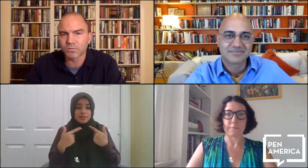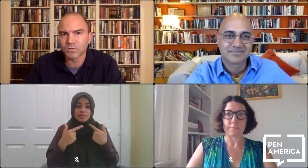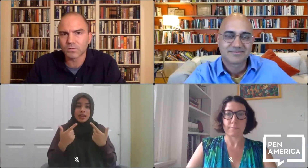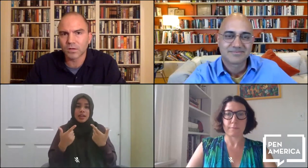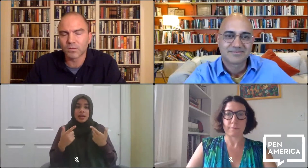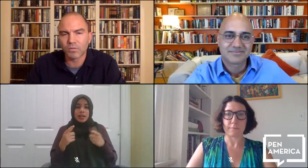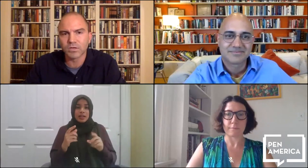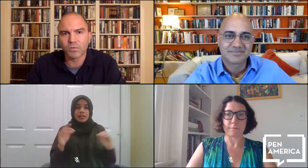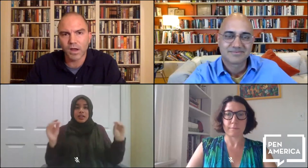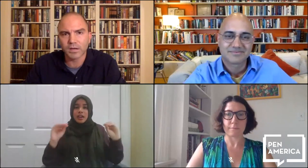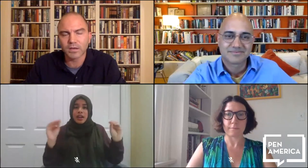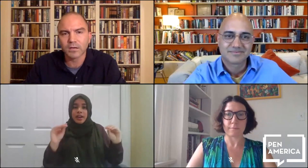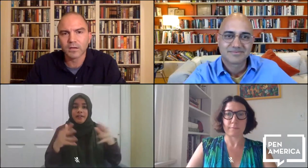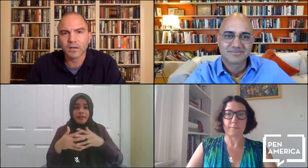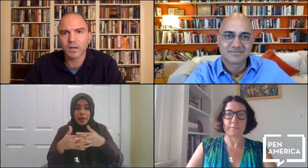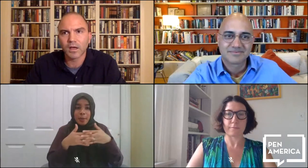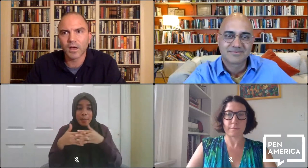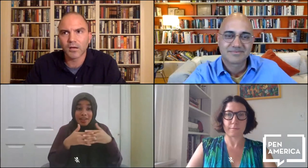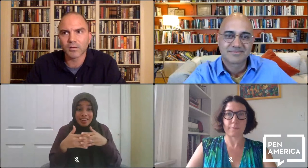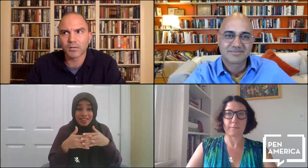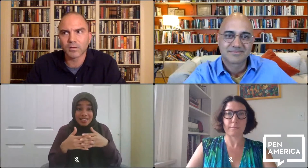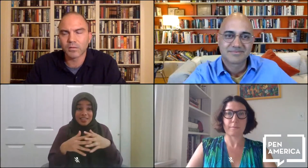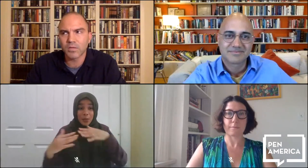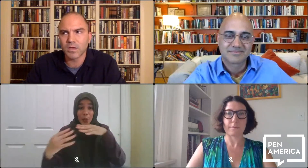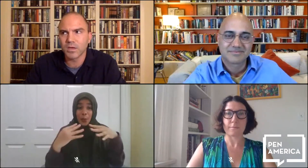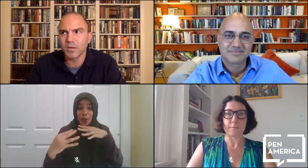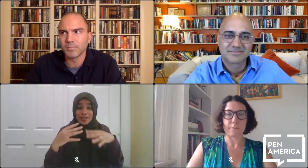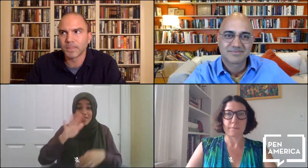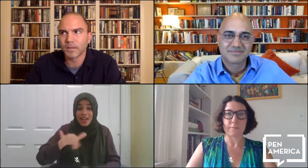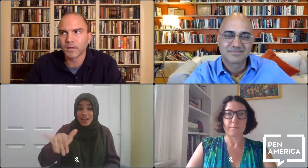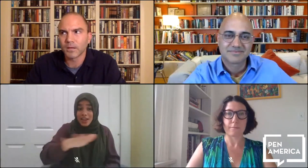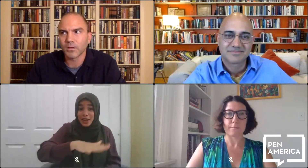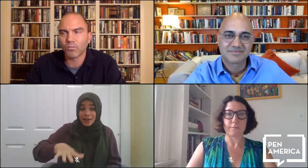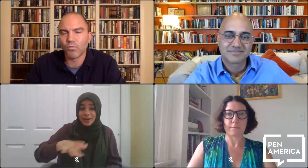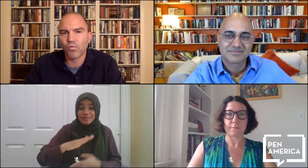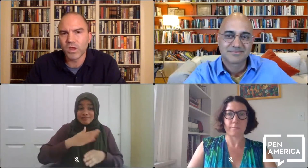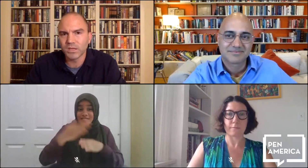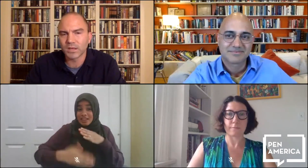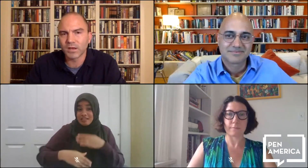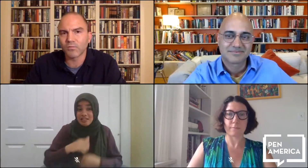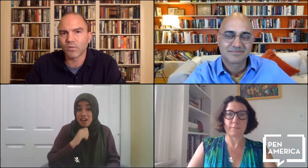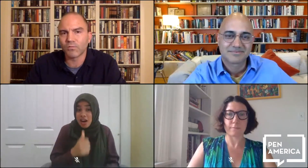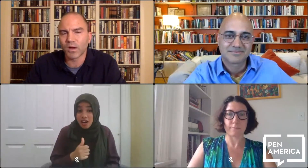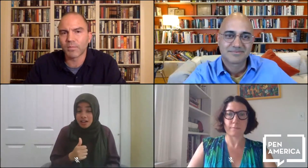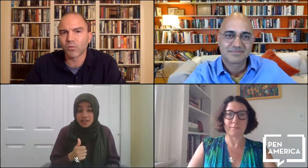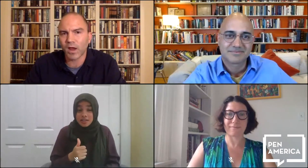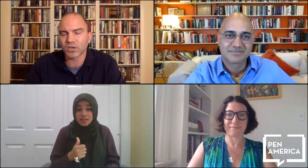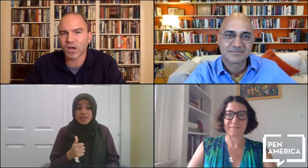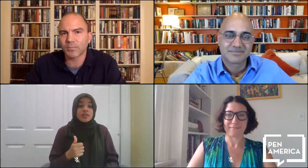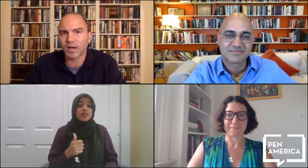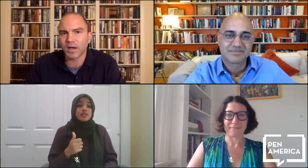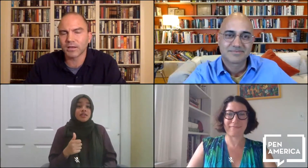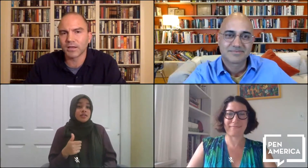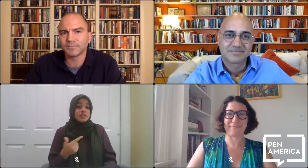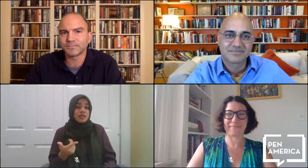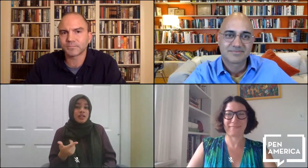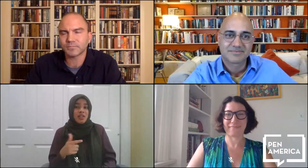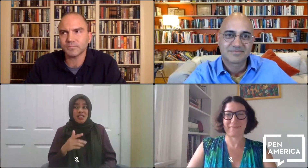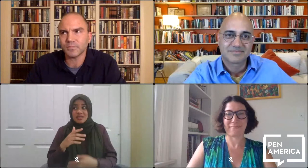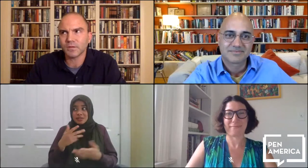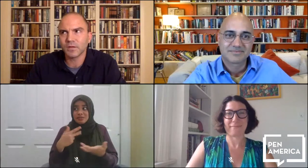wars in the region were ended. The reason and fundamental rationale behind